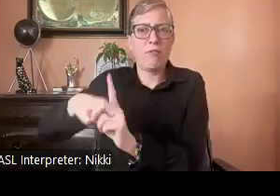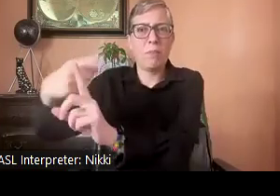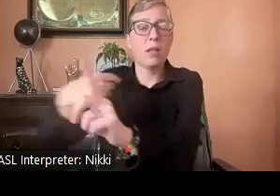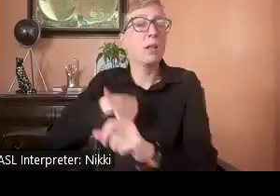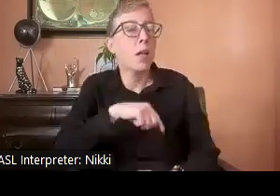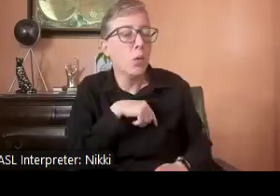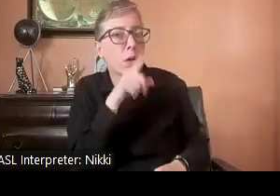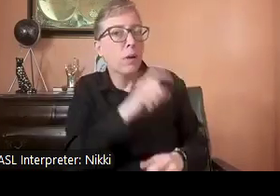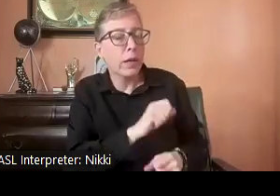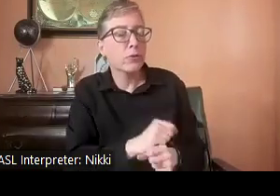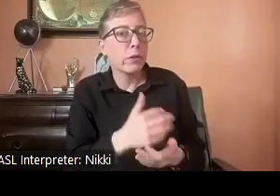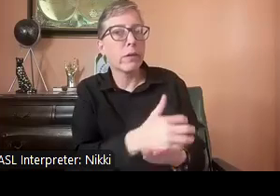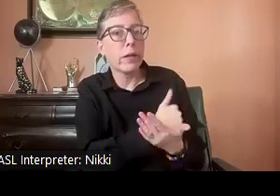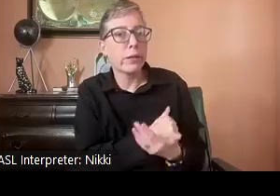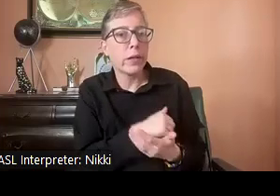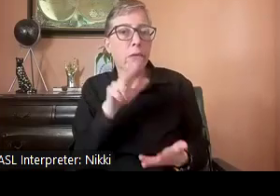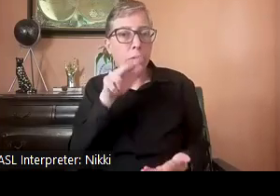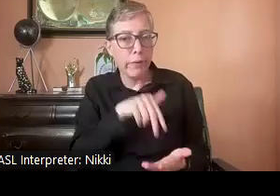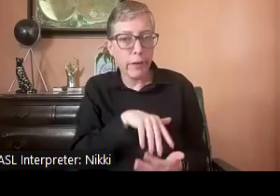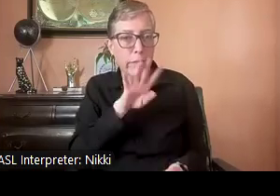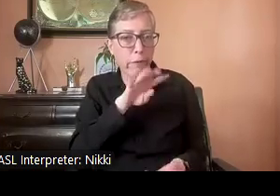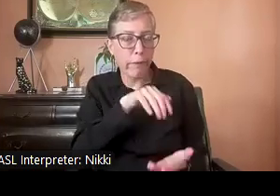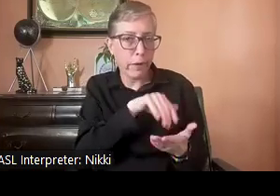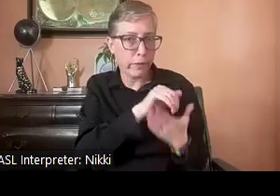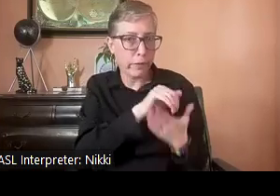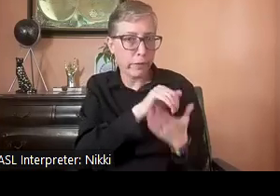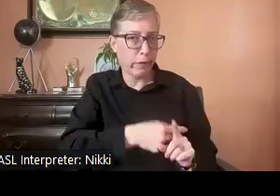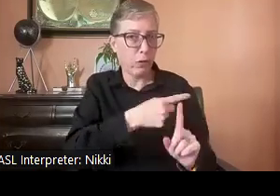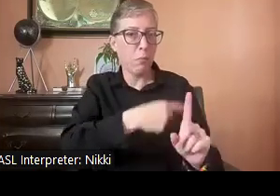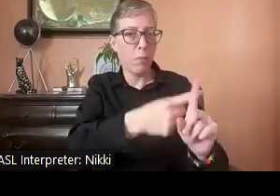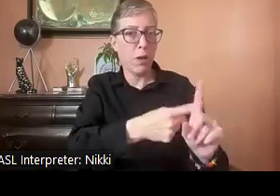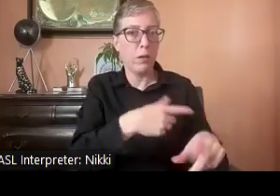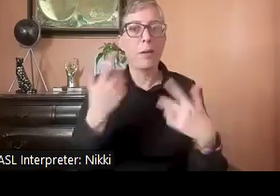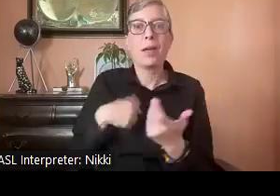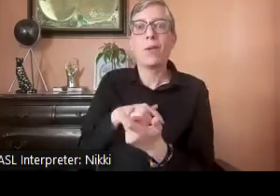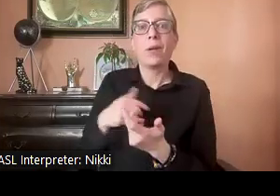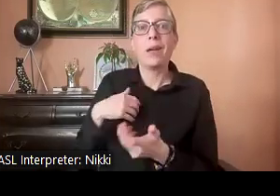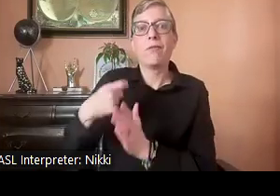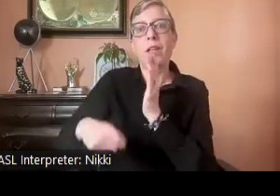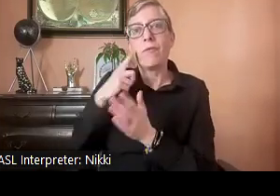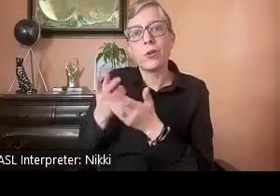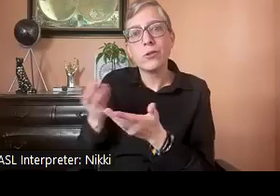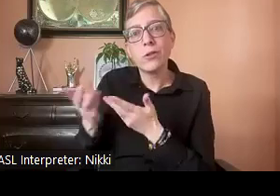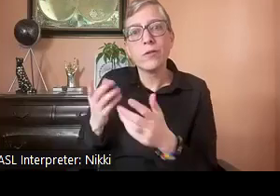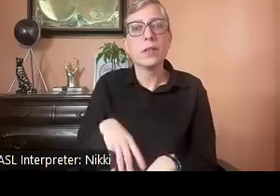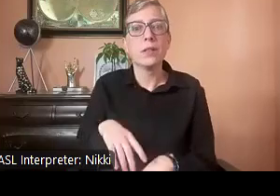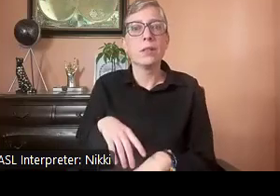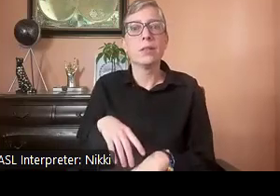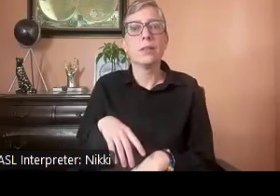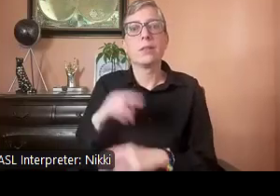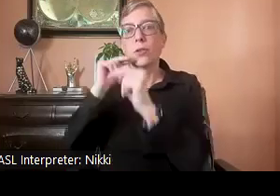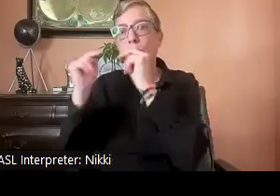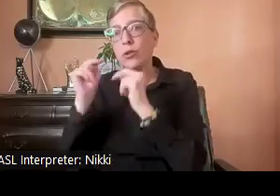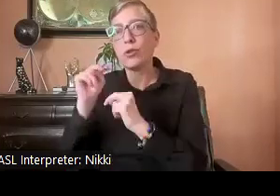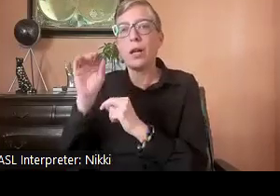that's also part of the fee-for-service system, the negotiated rates for insurances, for the codes that we use. So